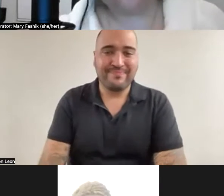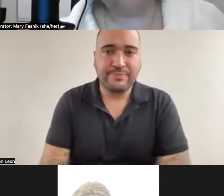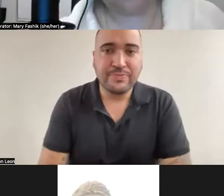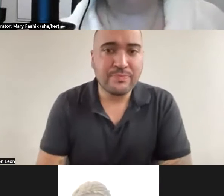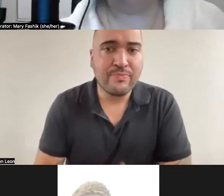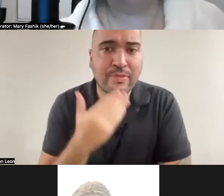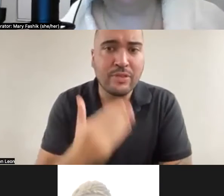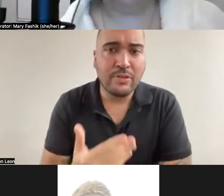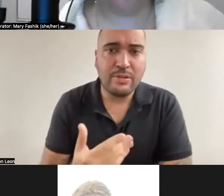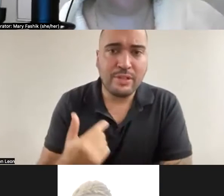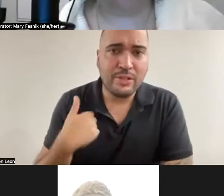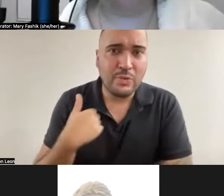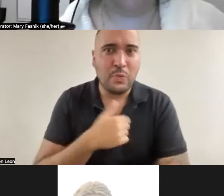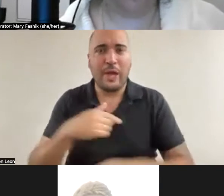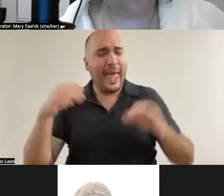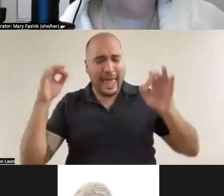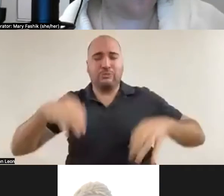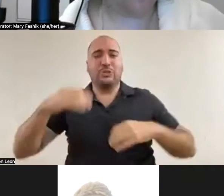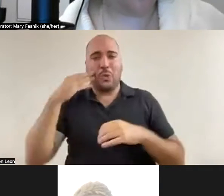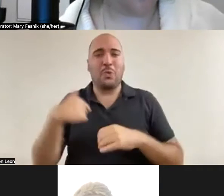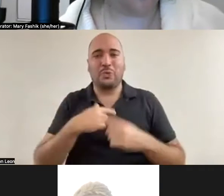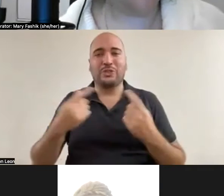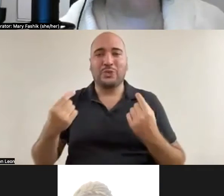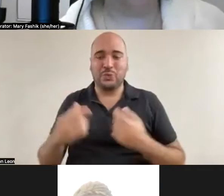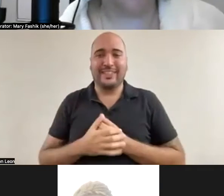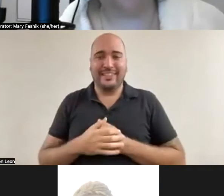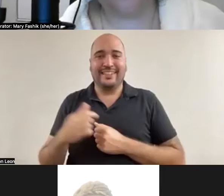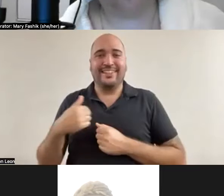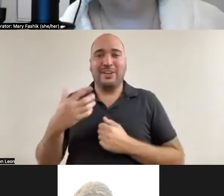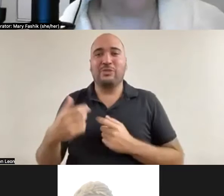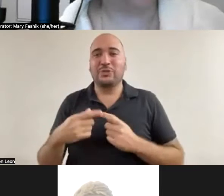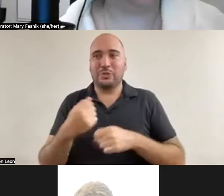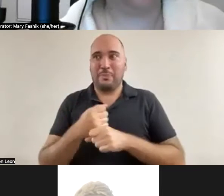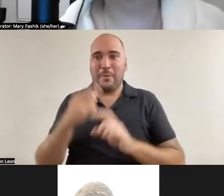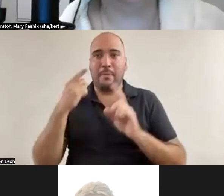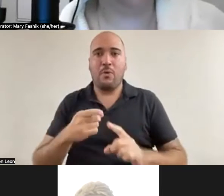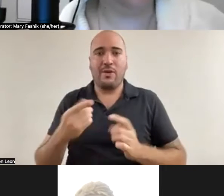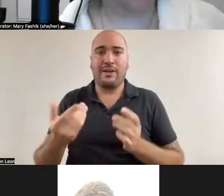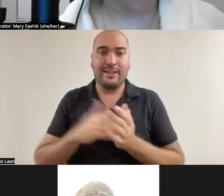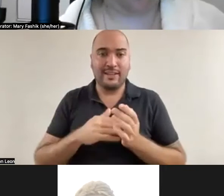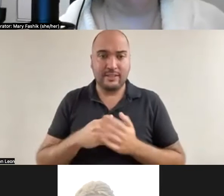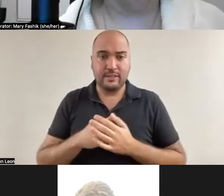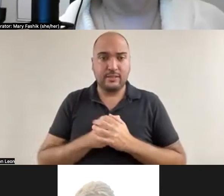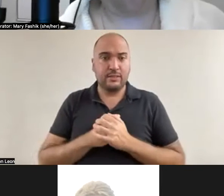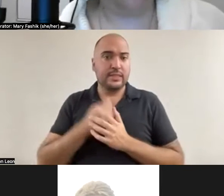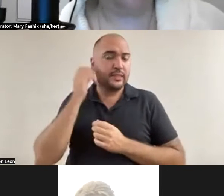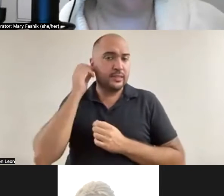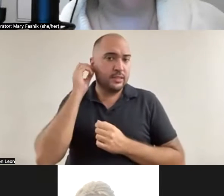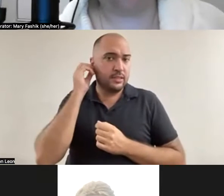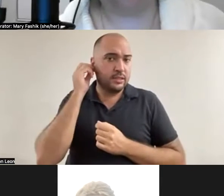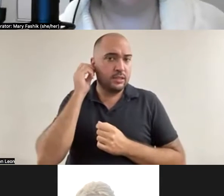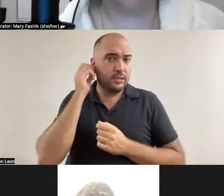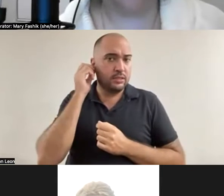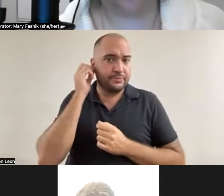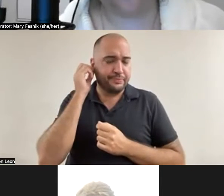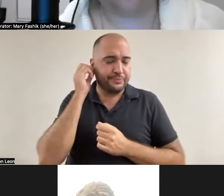Thank you. We absolutely do know what we're doing. And I want to make a point again, something I always talk